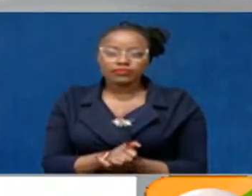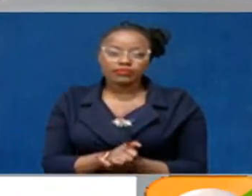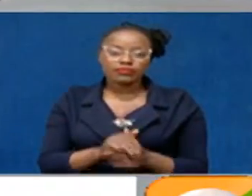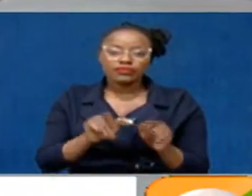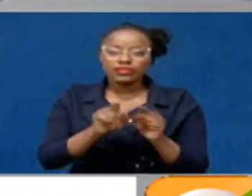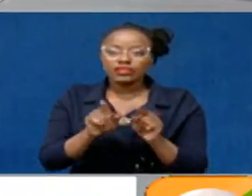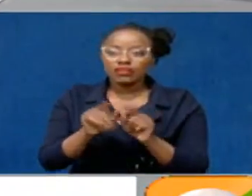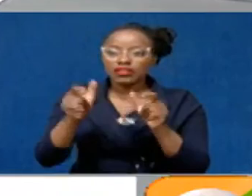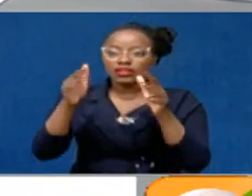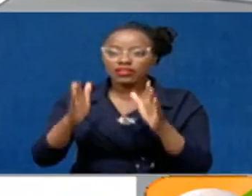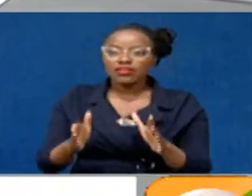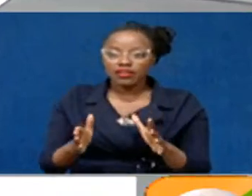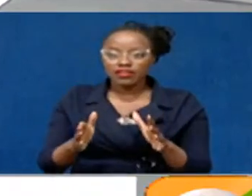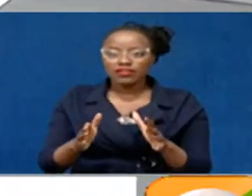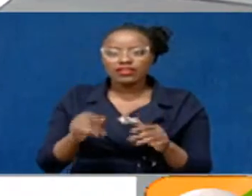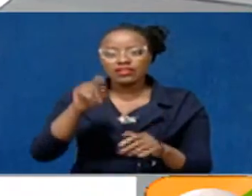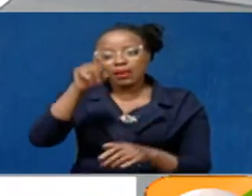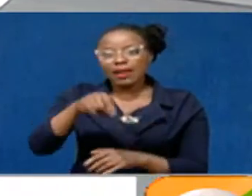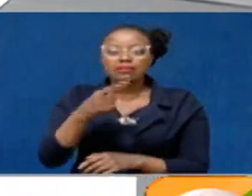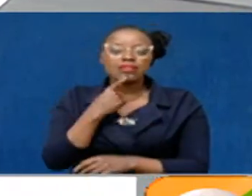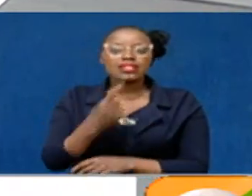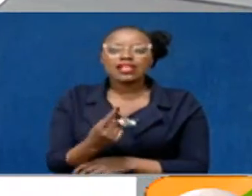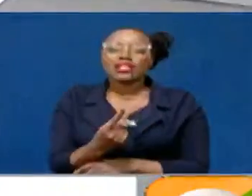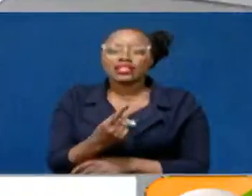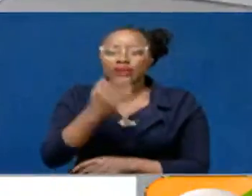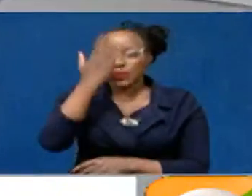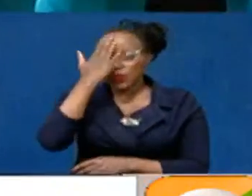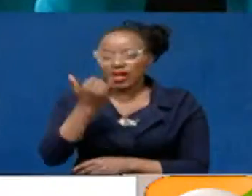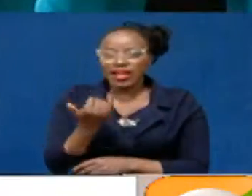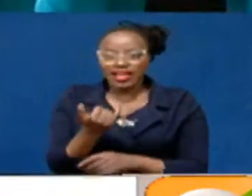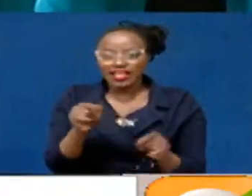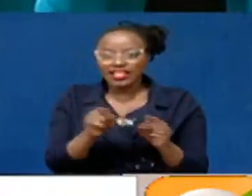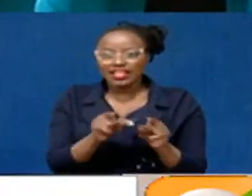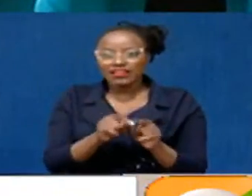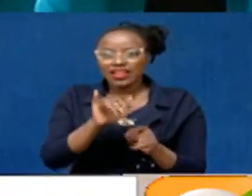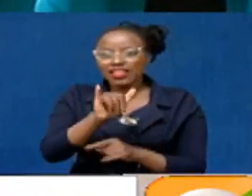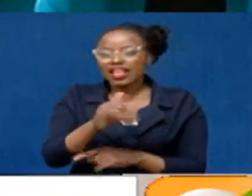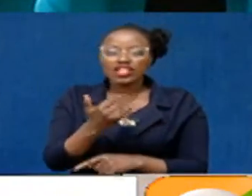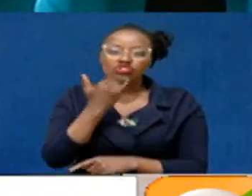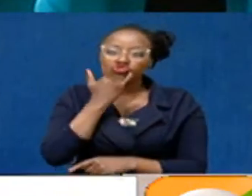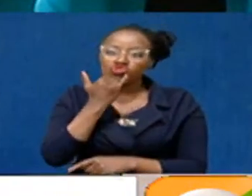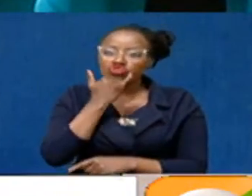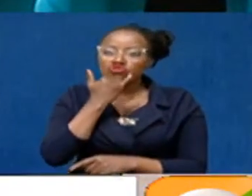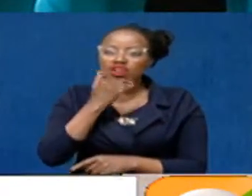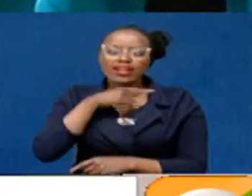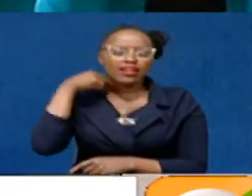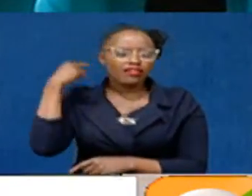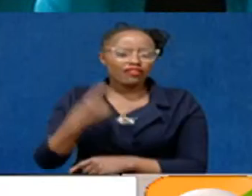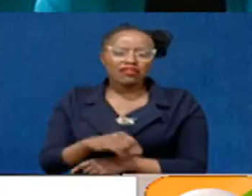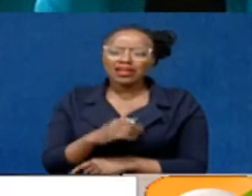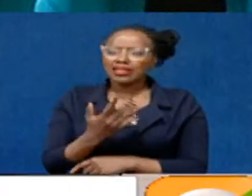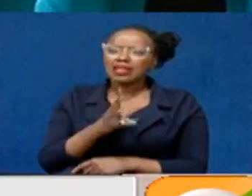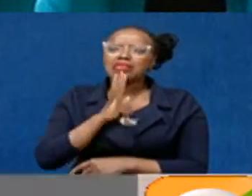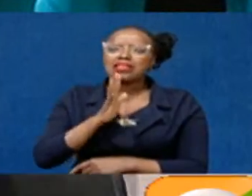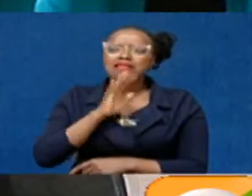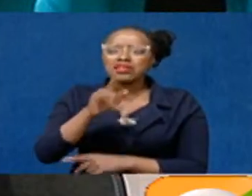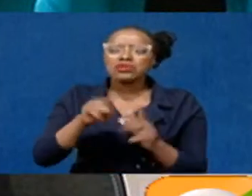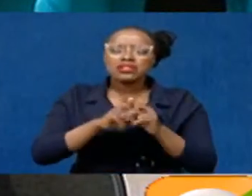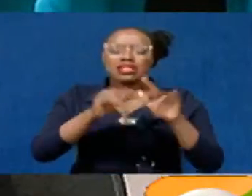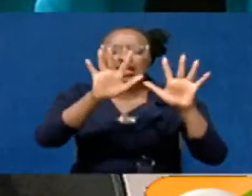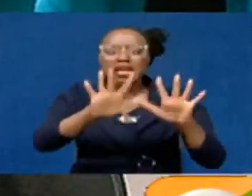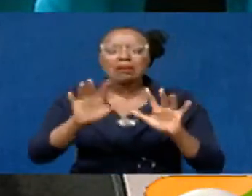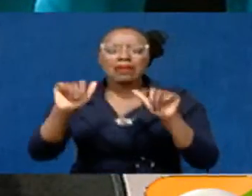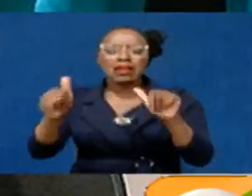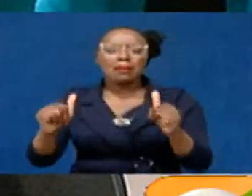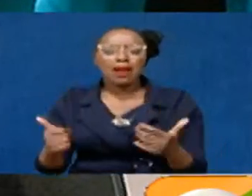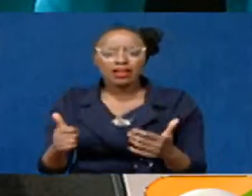even as journalists, it must be called out for such an inaccurate and ridiculous statement it is that you haven't started the